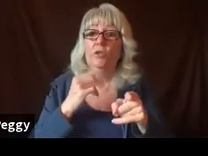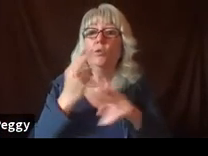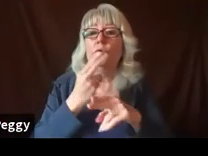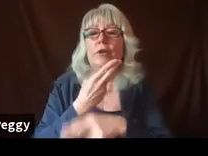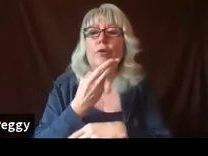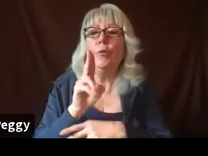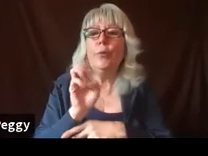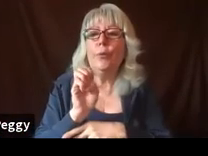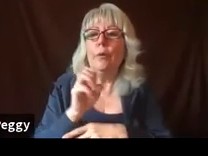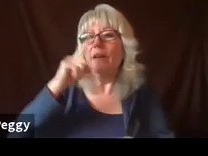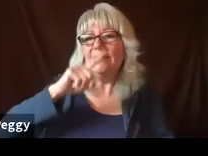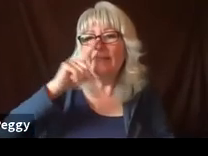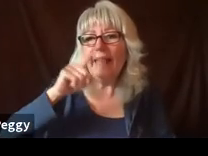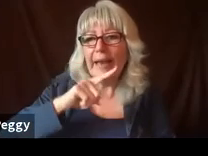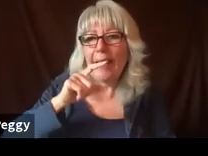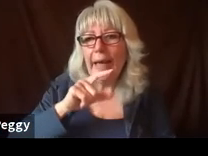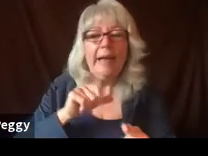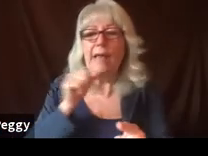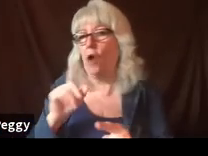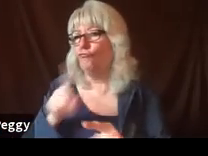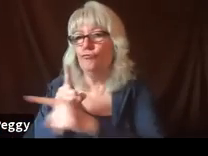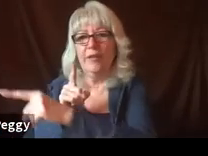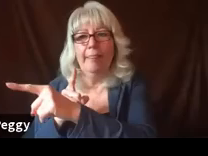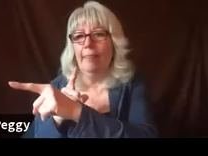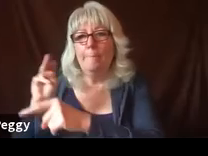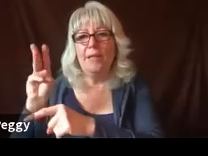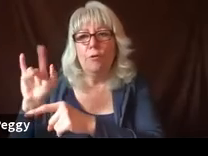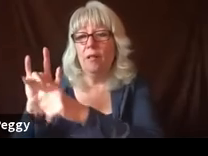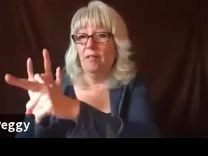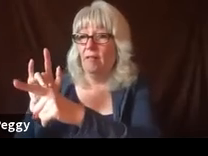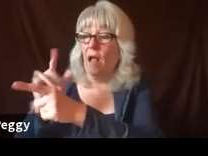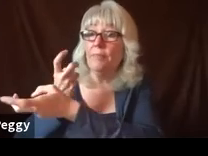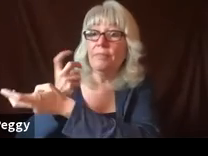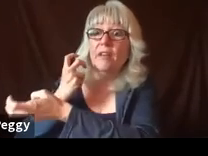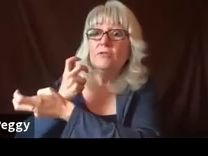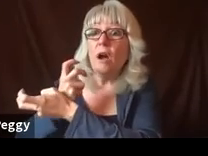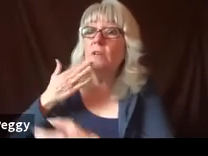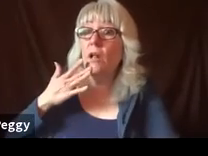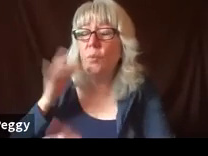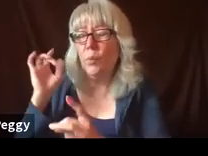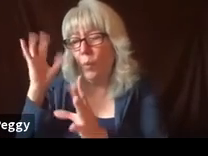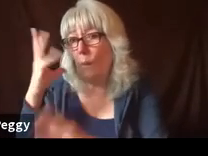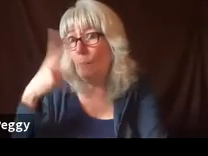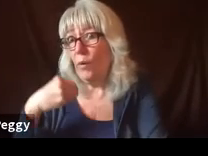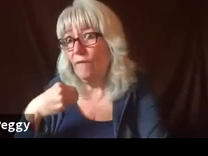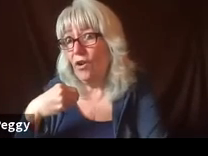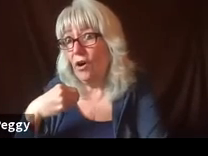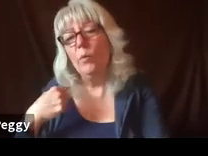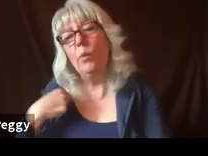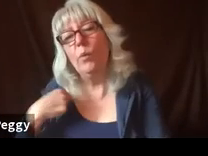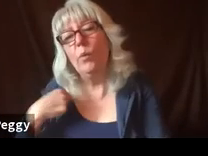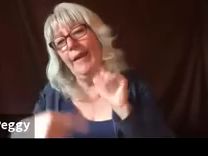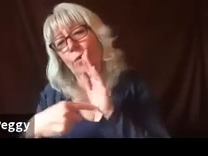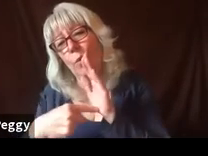synthetic versions of the really toxic colors. The toxic colors are beautiful, but we can't afford them. They're expensive and